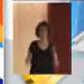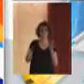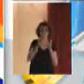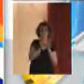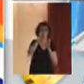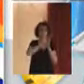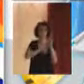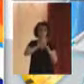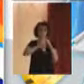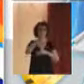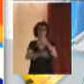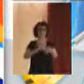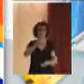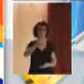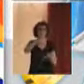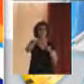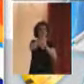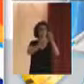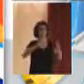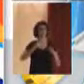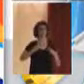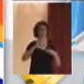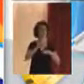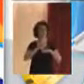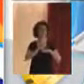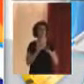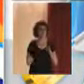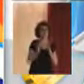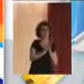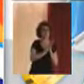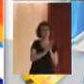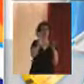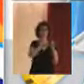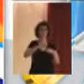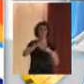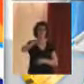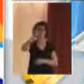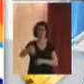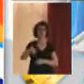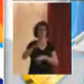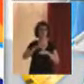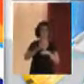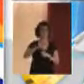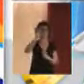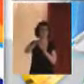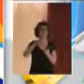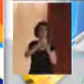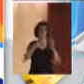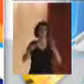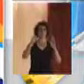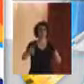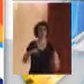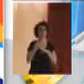is financed by the Ministry of Industry and Commerce. And we